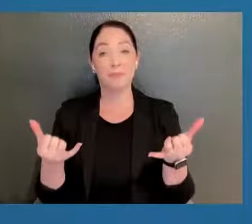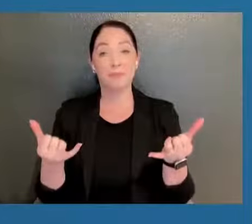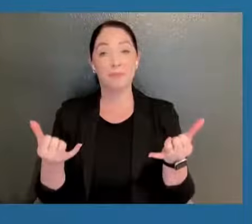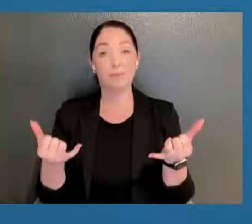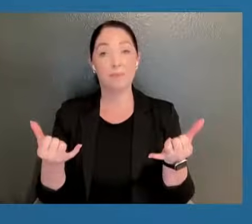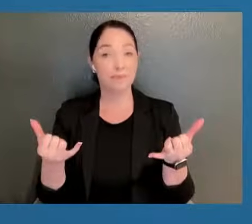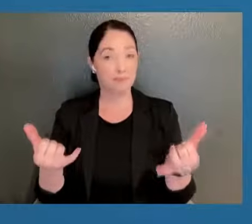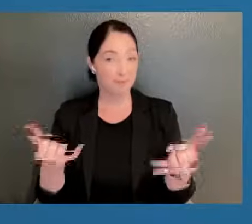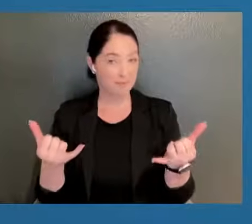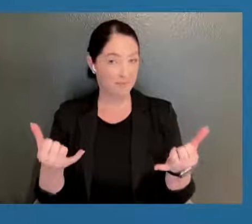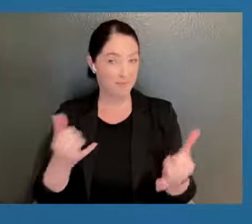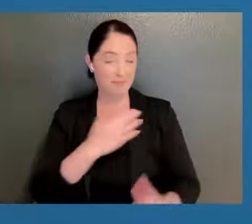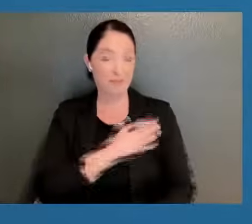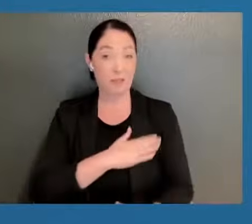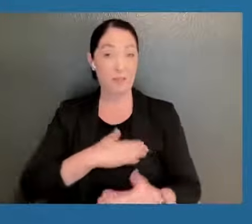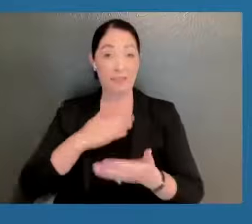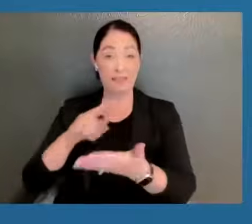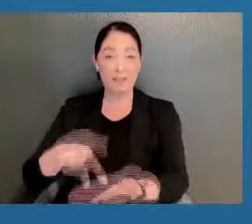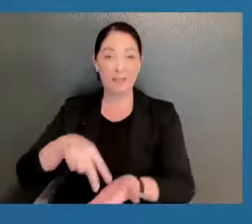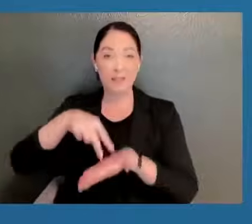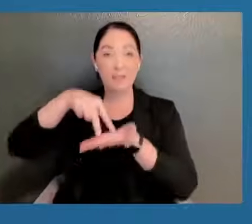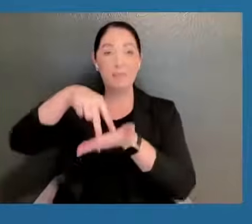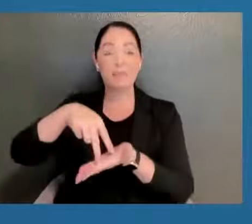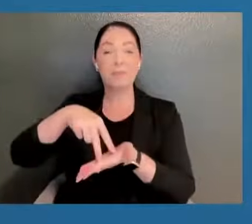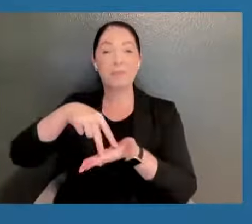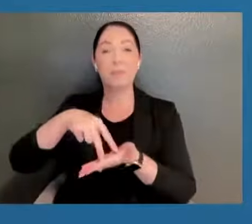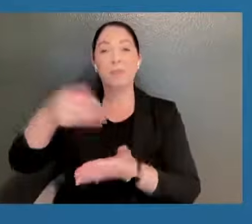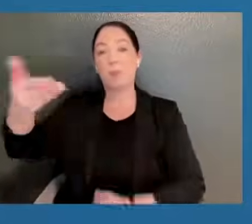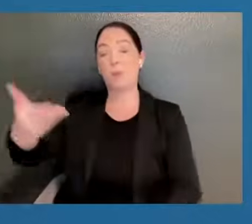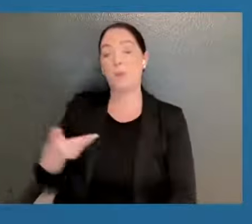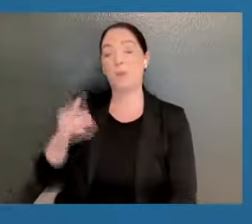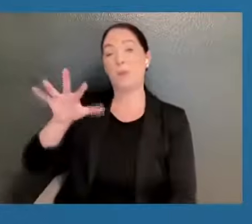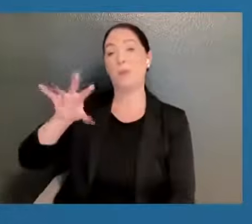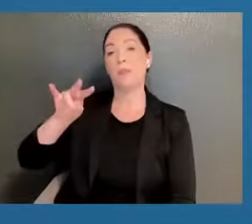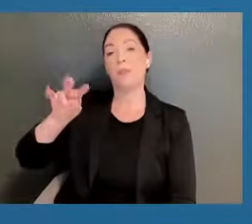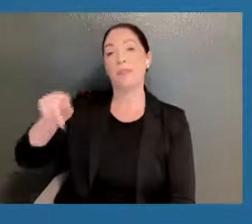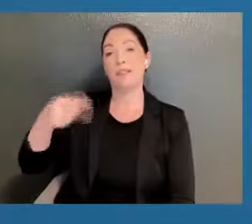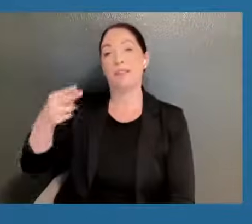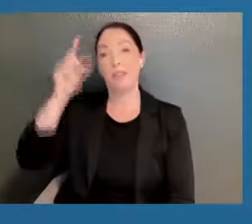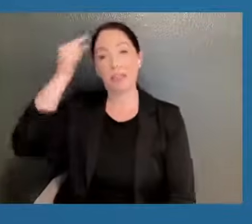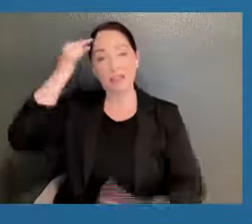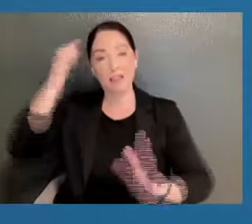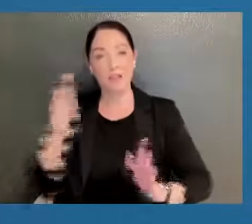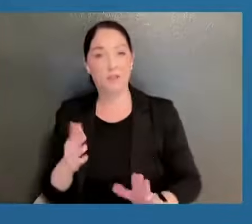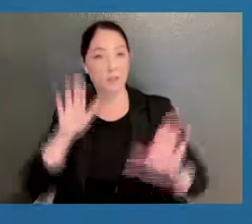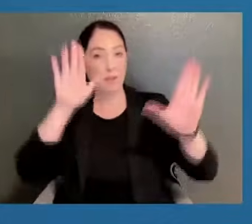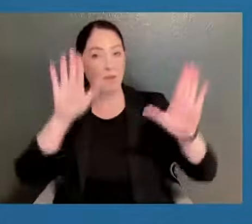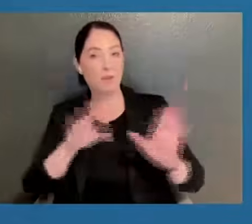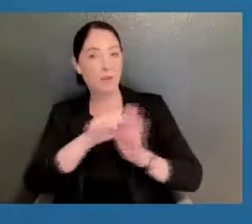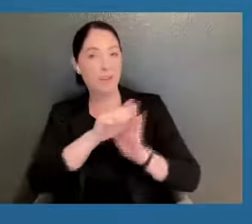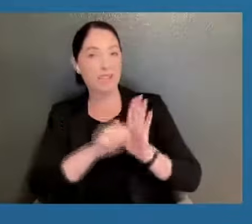now, please rise and welcome the 57th Governor of the great state of New York, Governor Kathy Hochul.